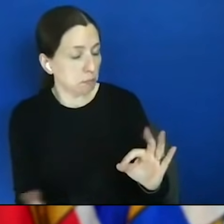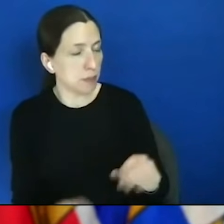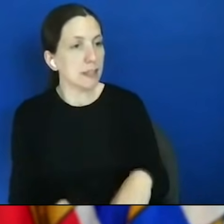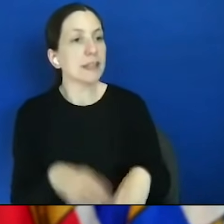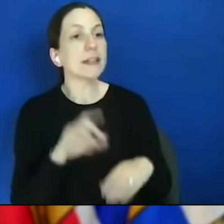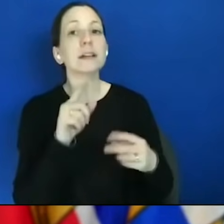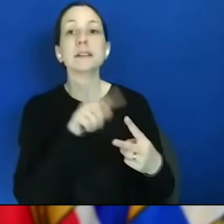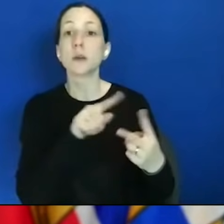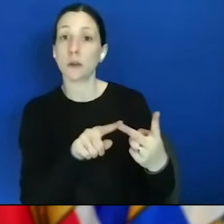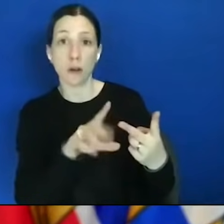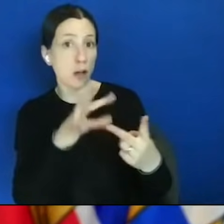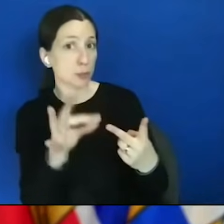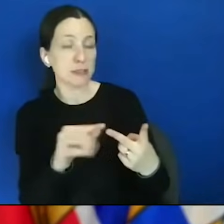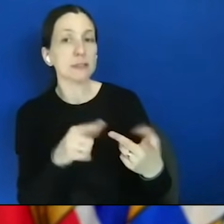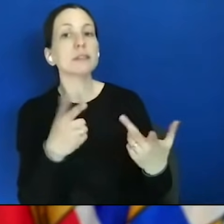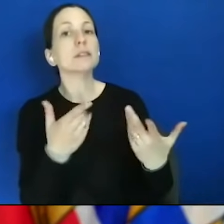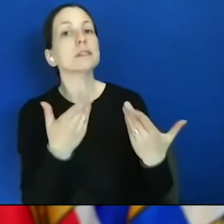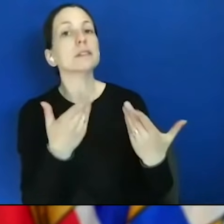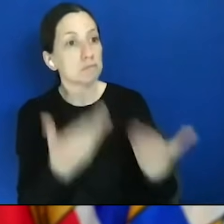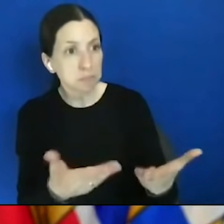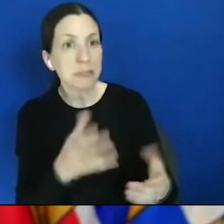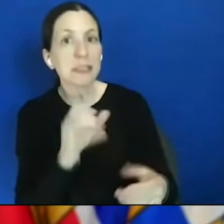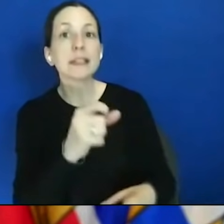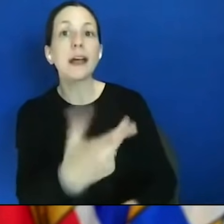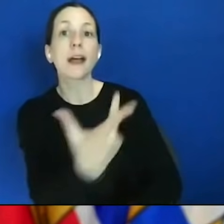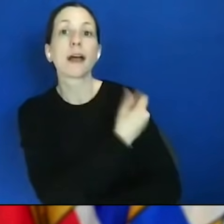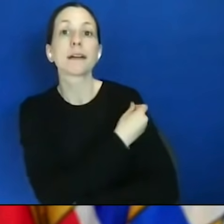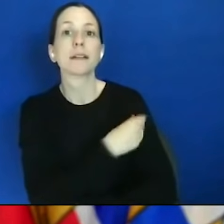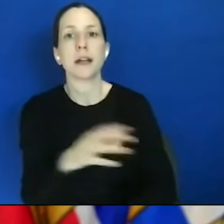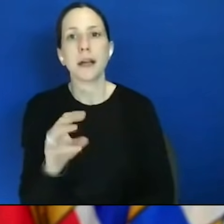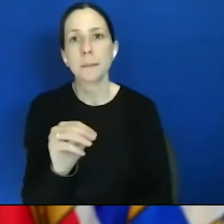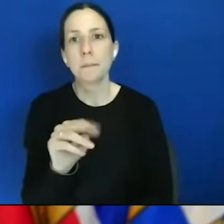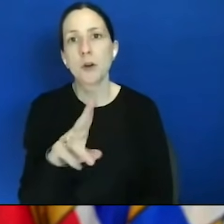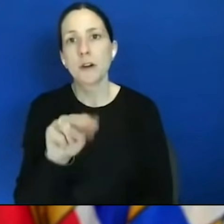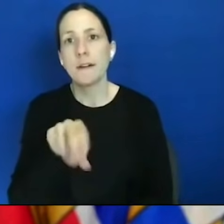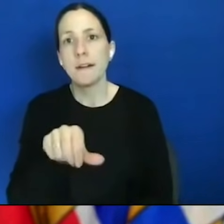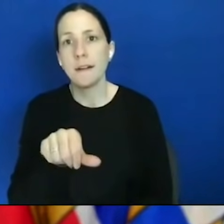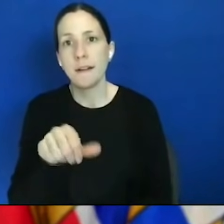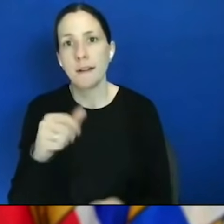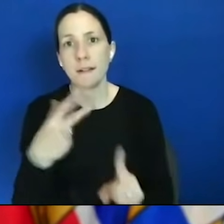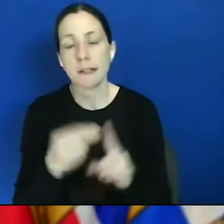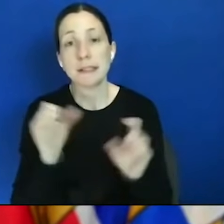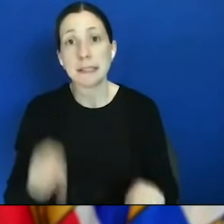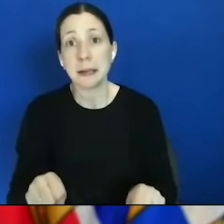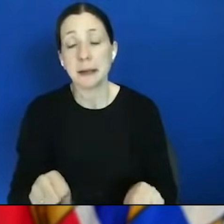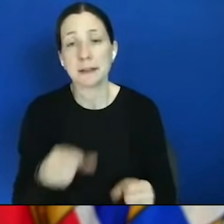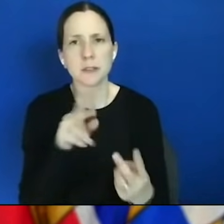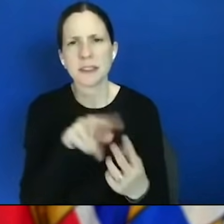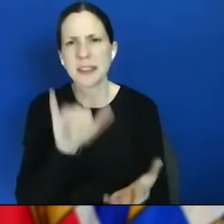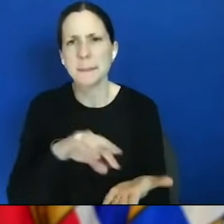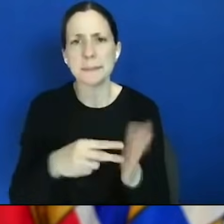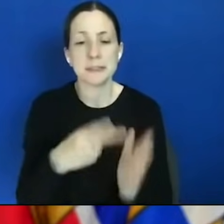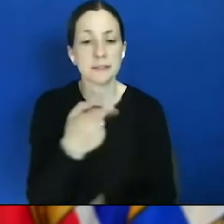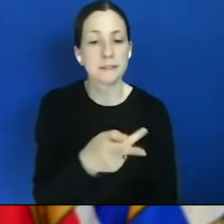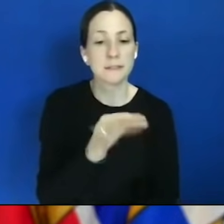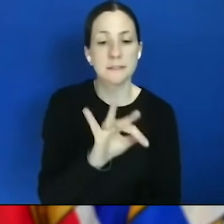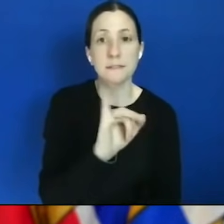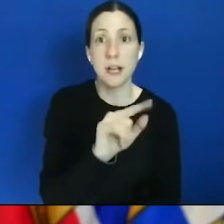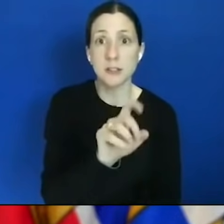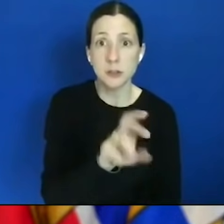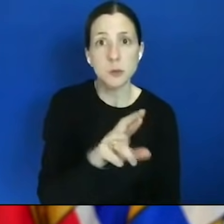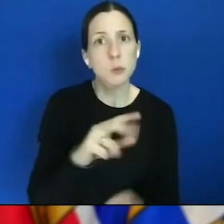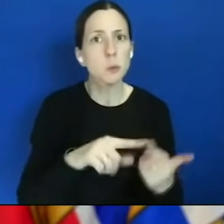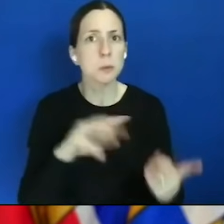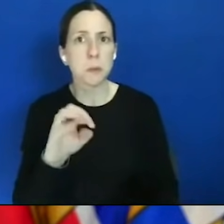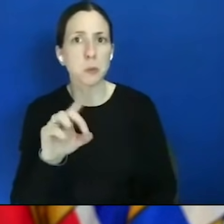so Pfizer or Moderna, through our mass clinics across the province. So you can expect to receive a text or